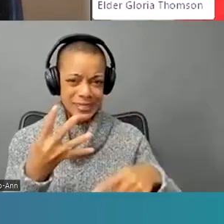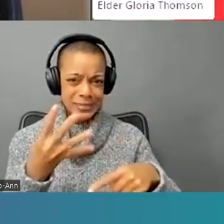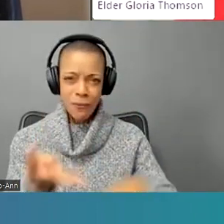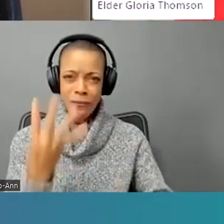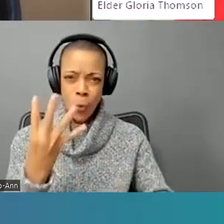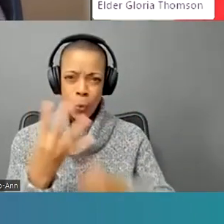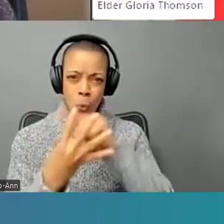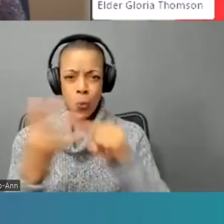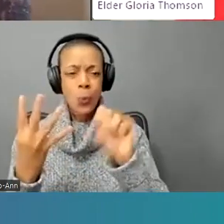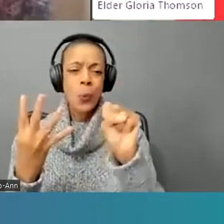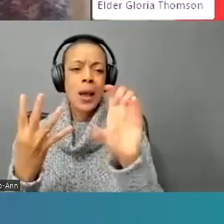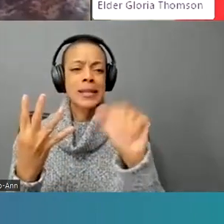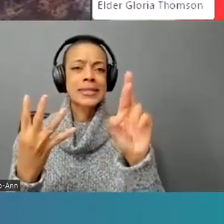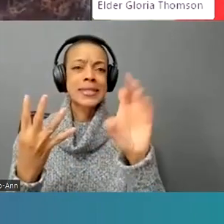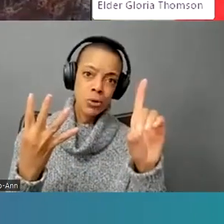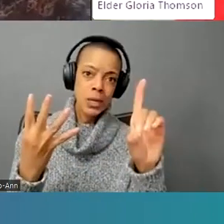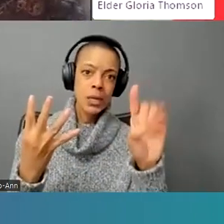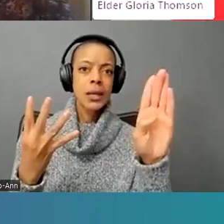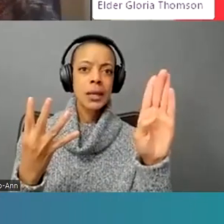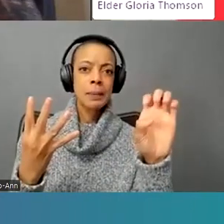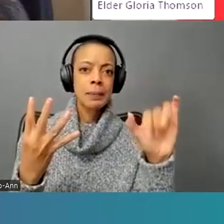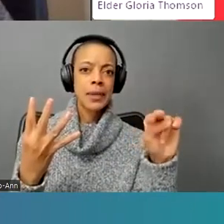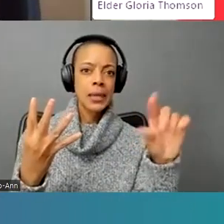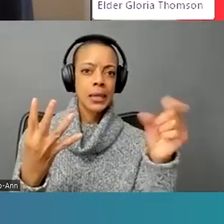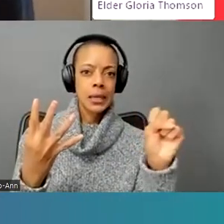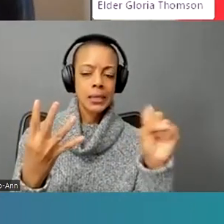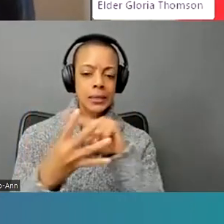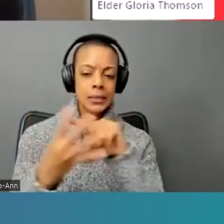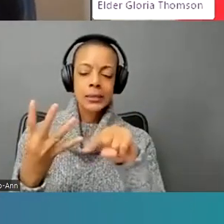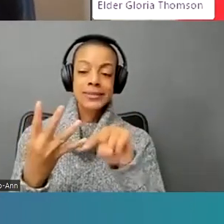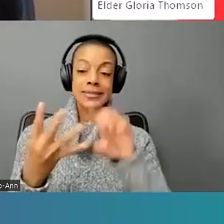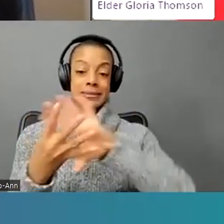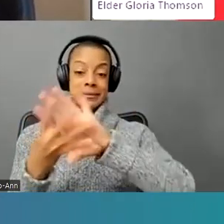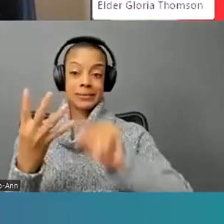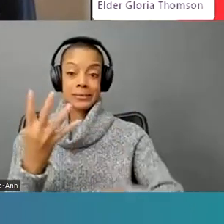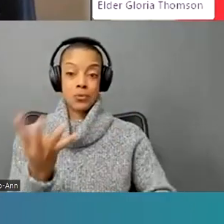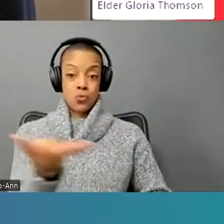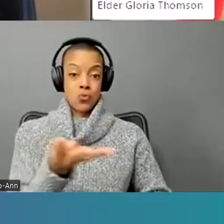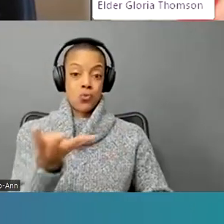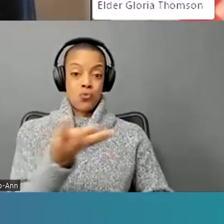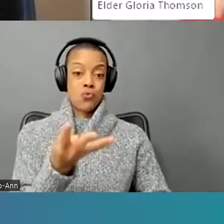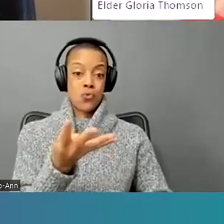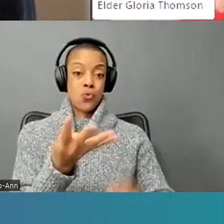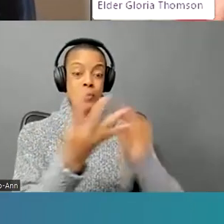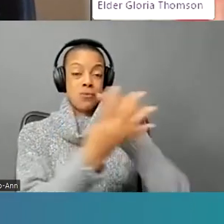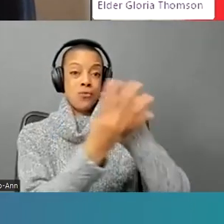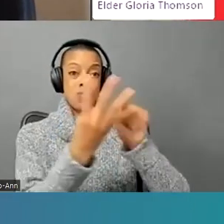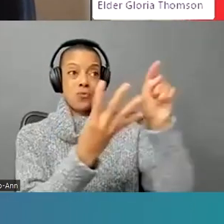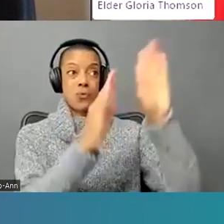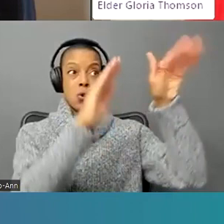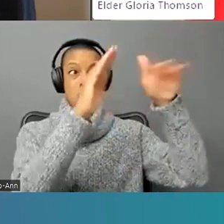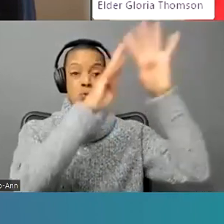Well, there are connection between the creator and the people. So they're,